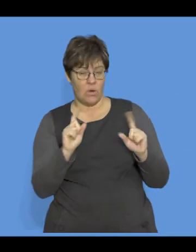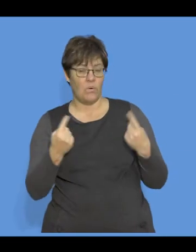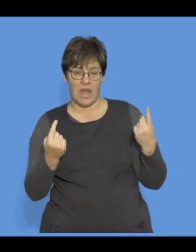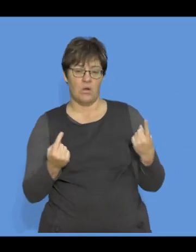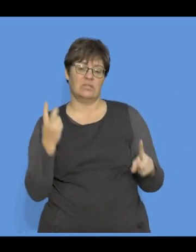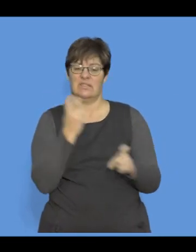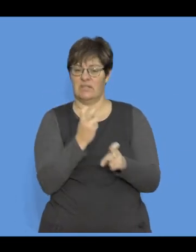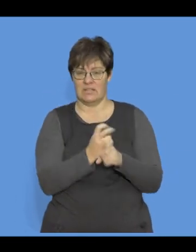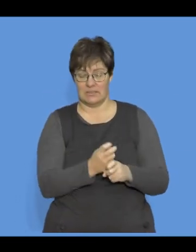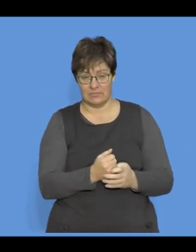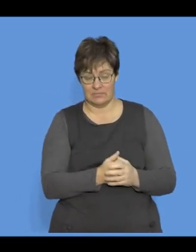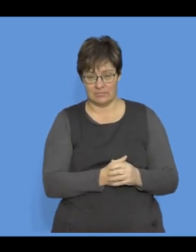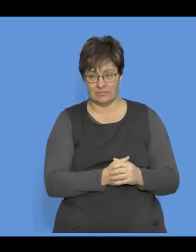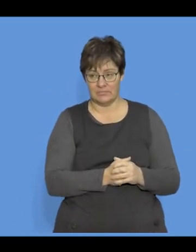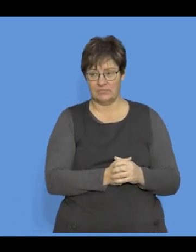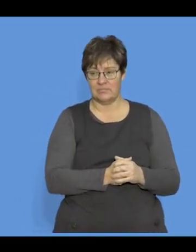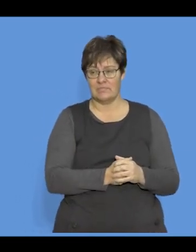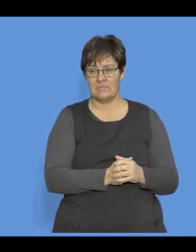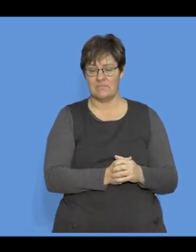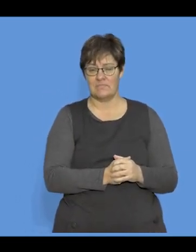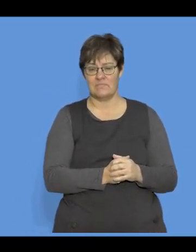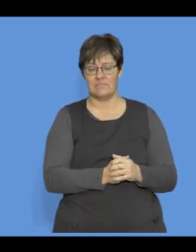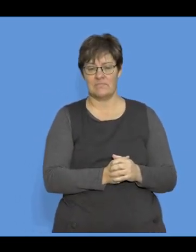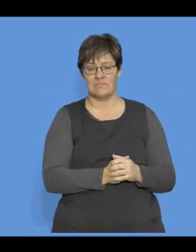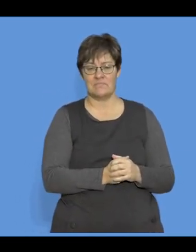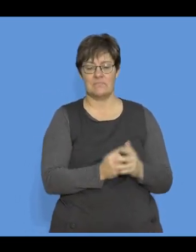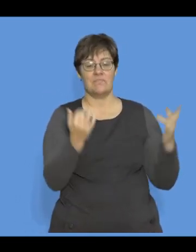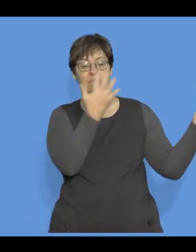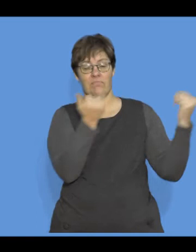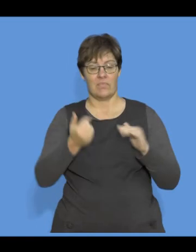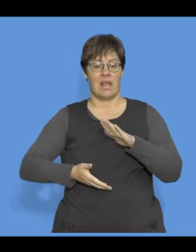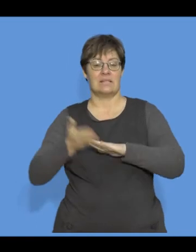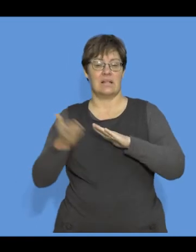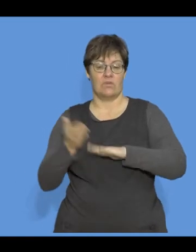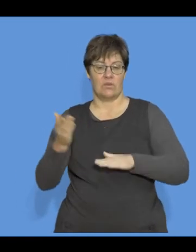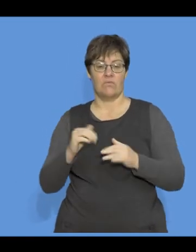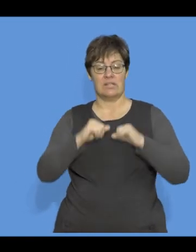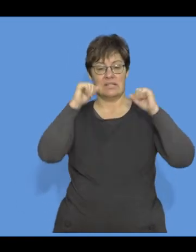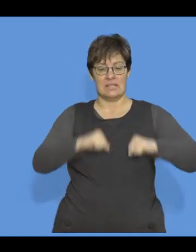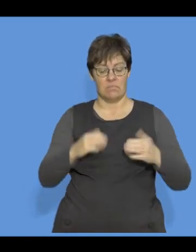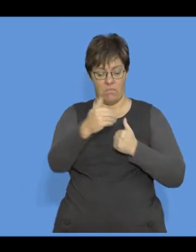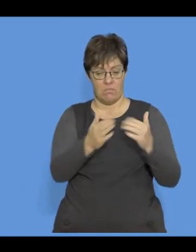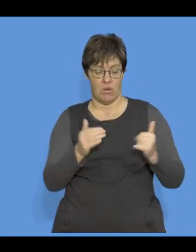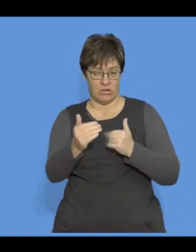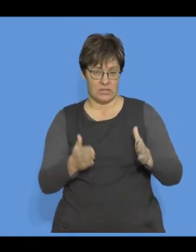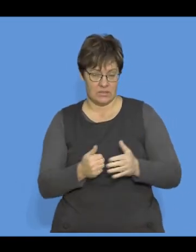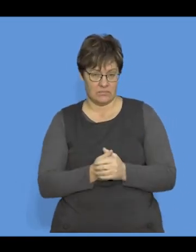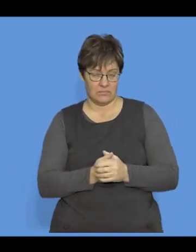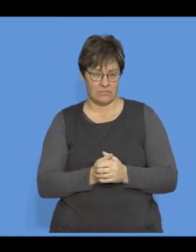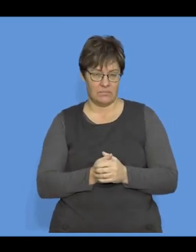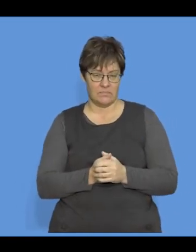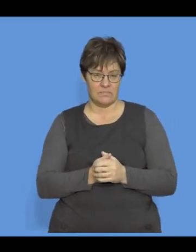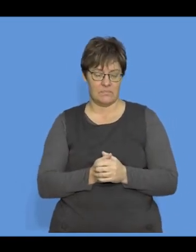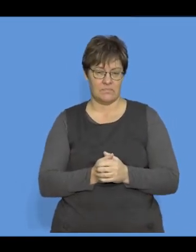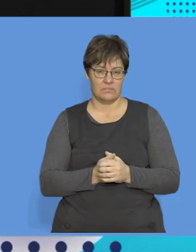difficulty. Right, calculate the acceleration of the system of blocks. Now guys, here you need